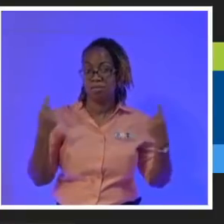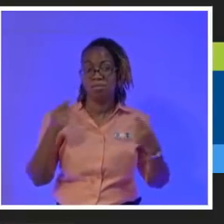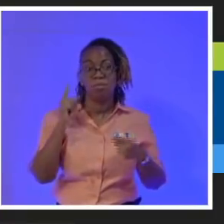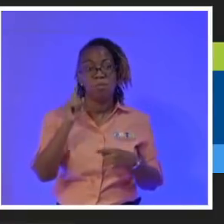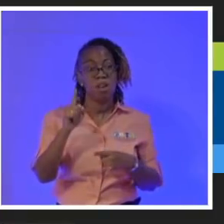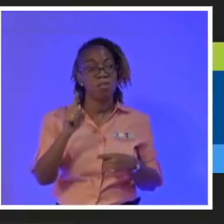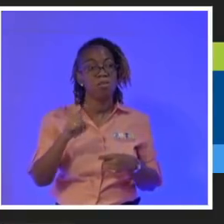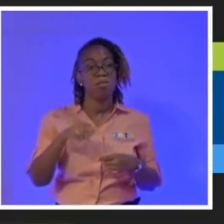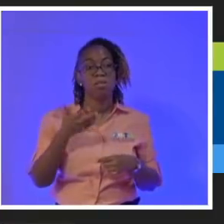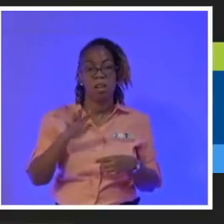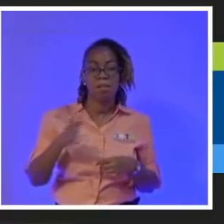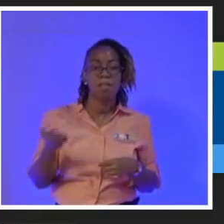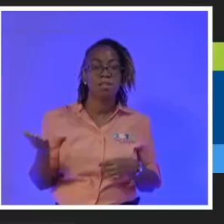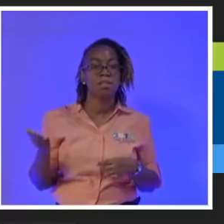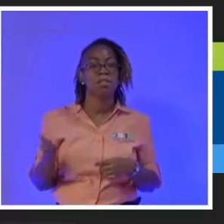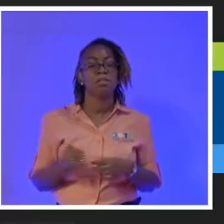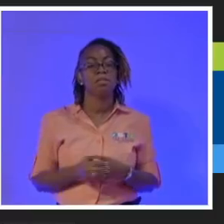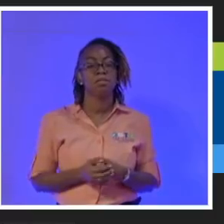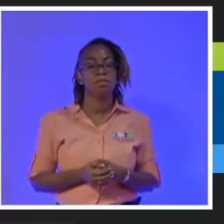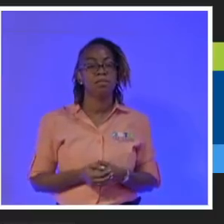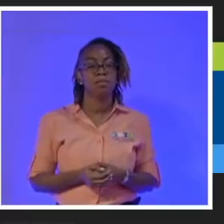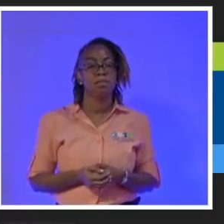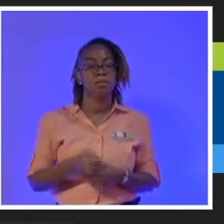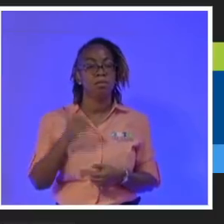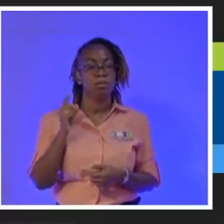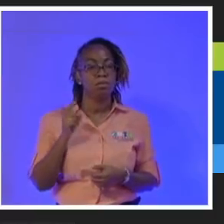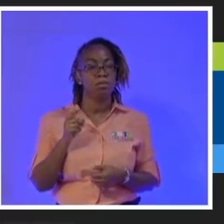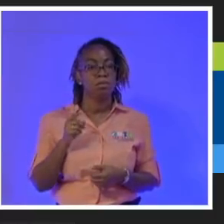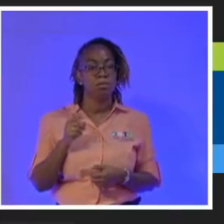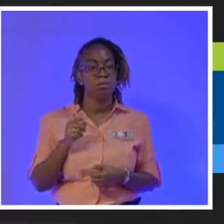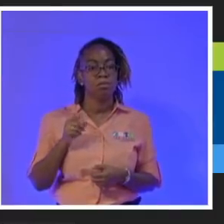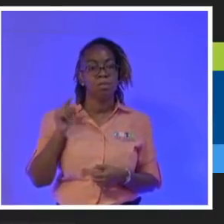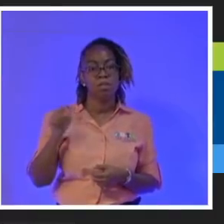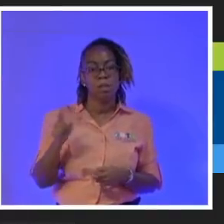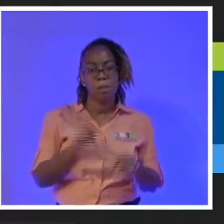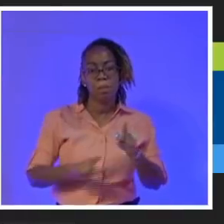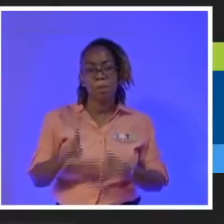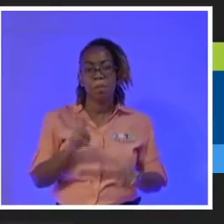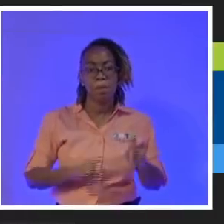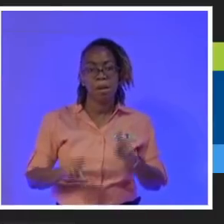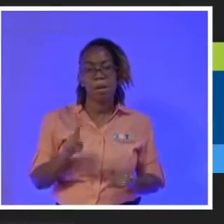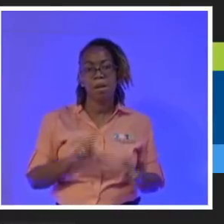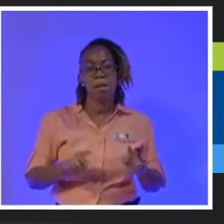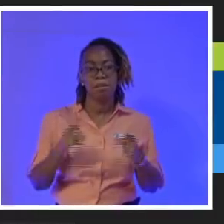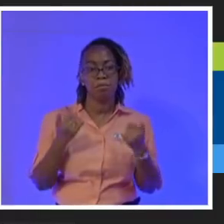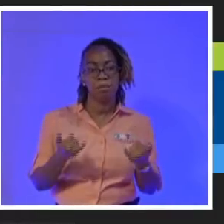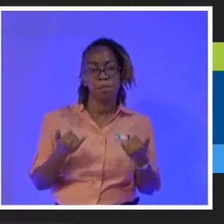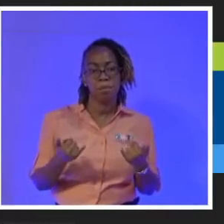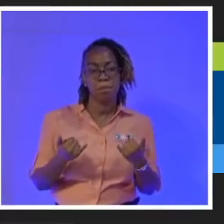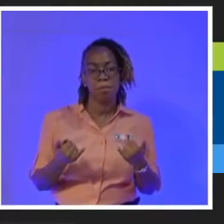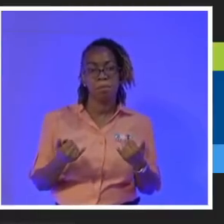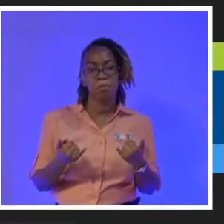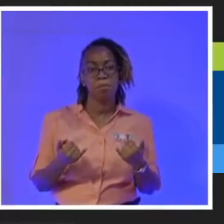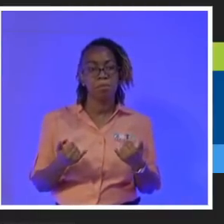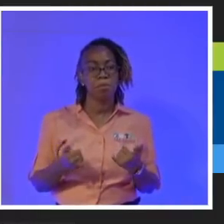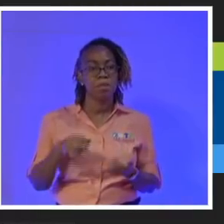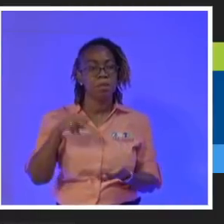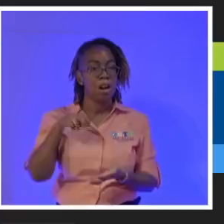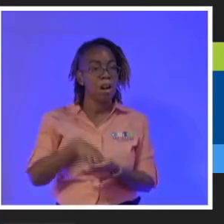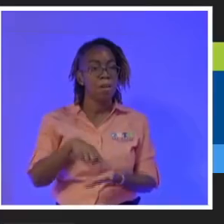vaccines. So, in that context, are those cases, concerns of these persons, have they been confirmed to be legitimate?